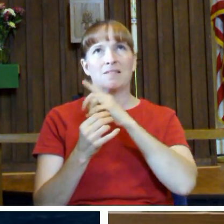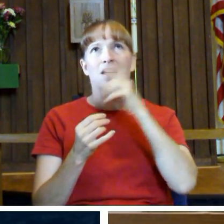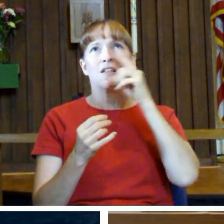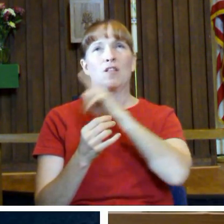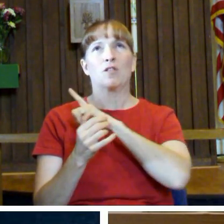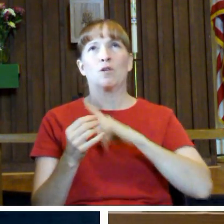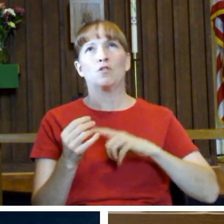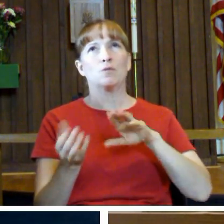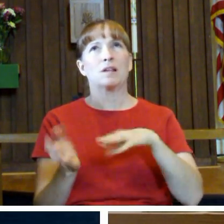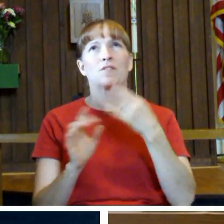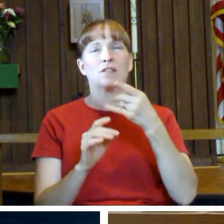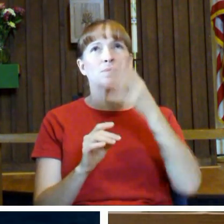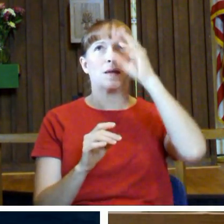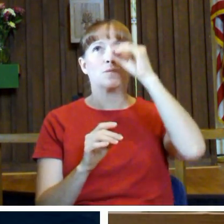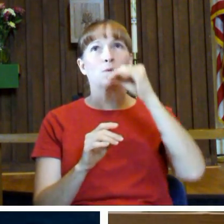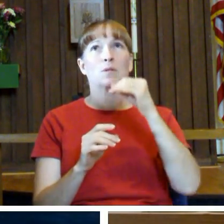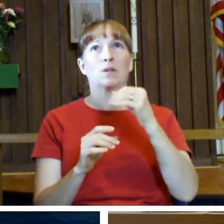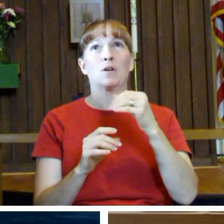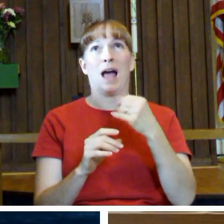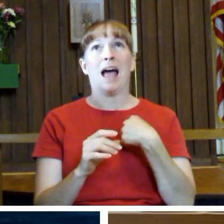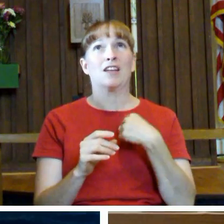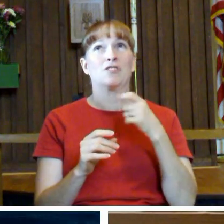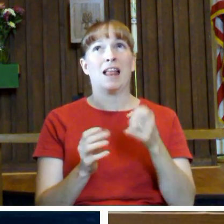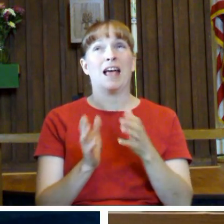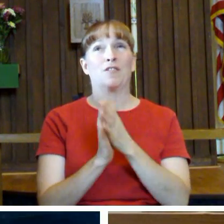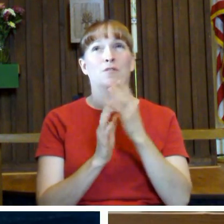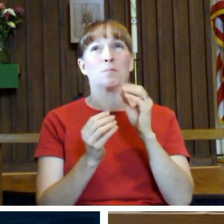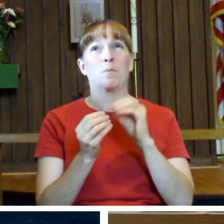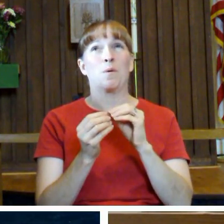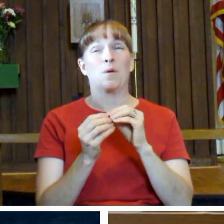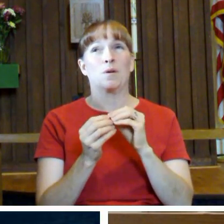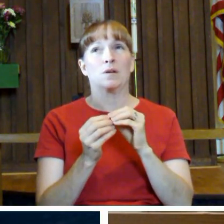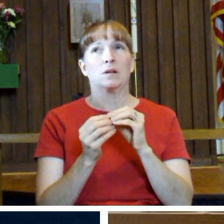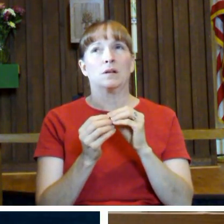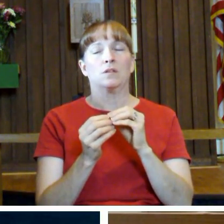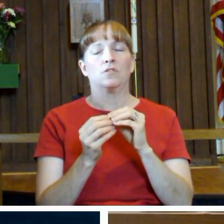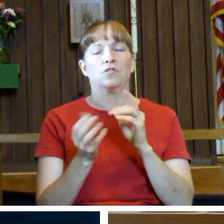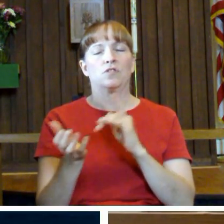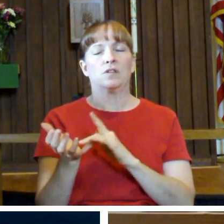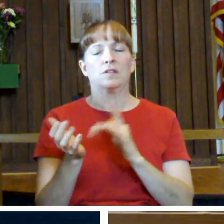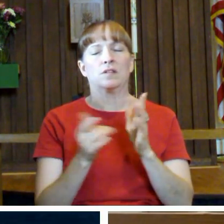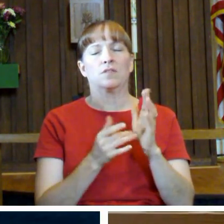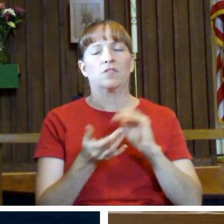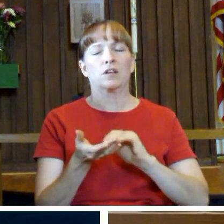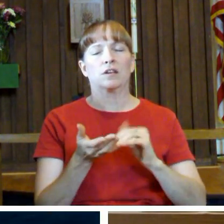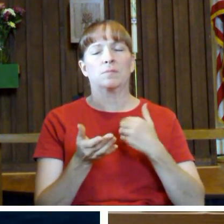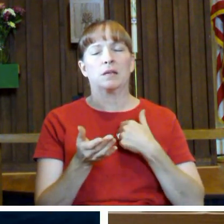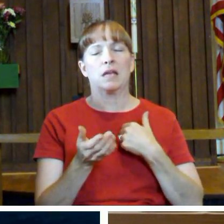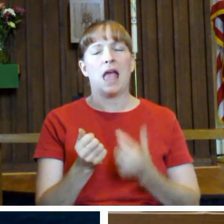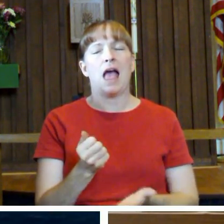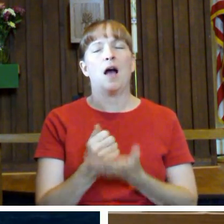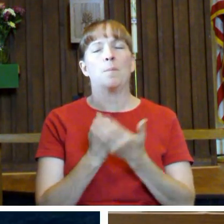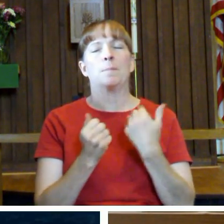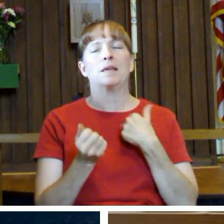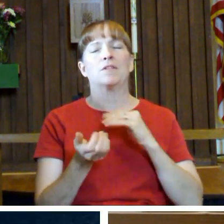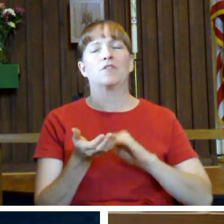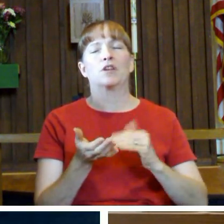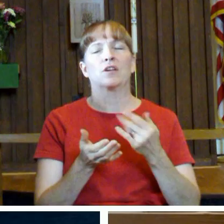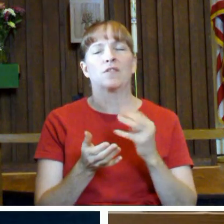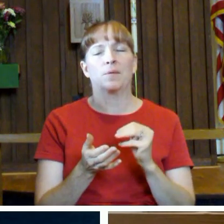for this man. Was I going to ask for more? Lord Jesus, I prayed, forgive me and help me to forgive